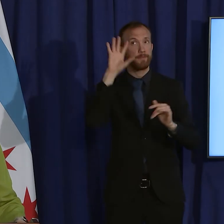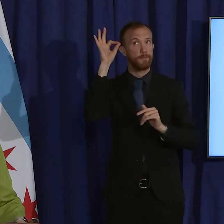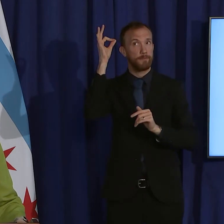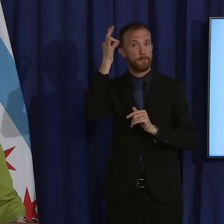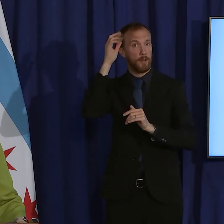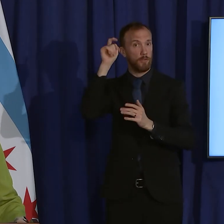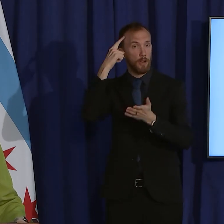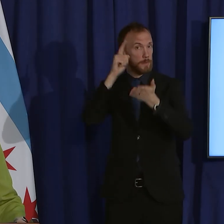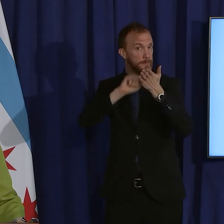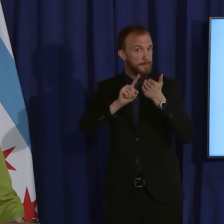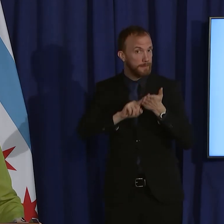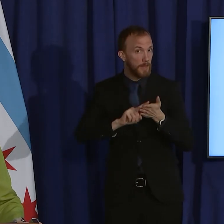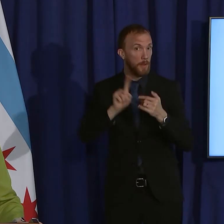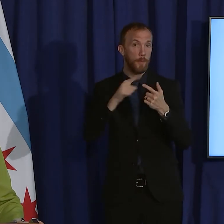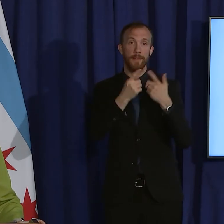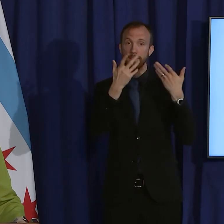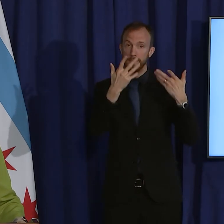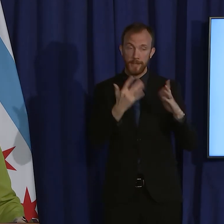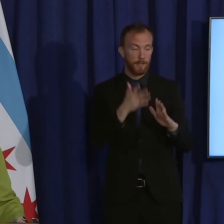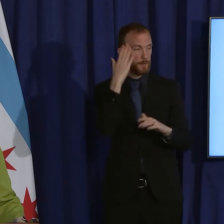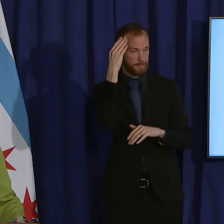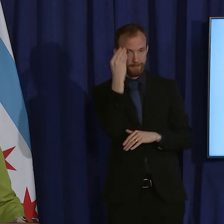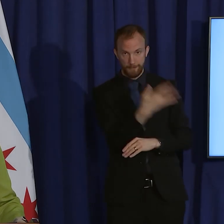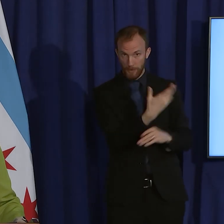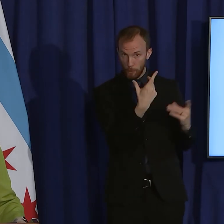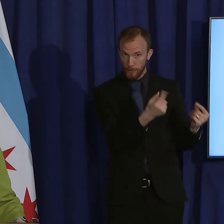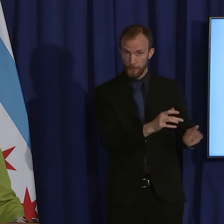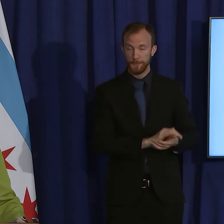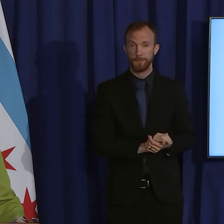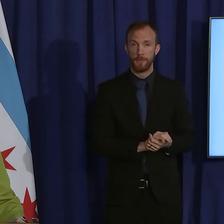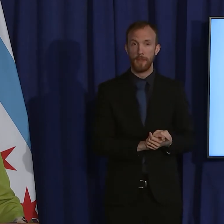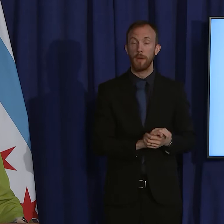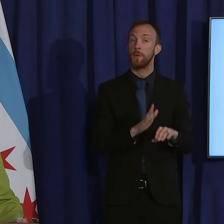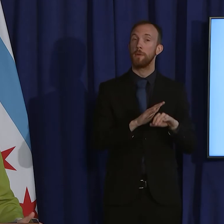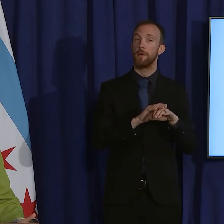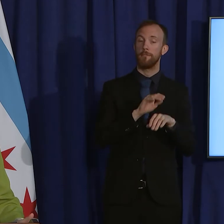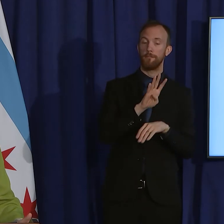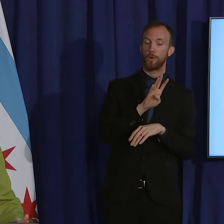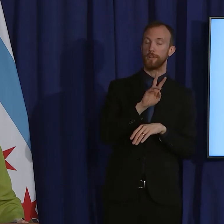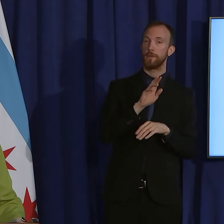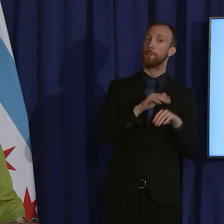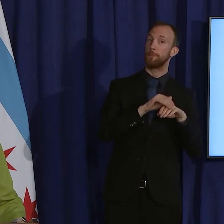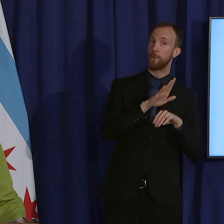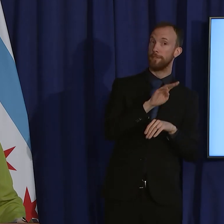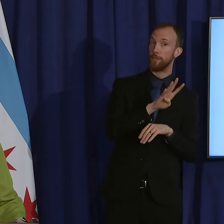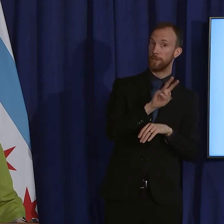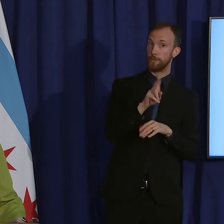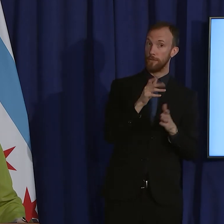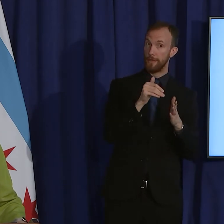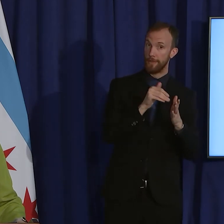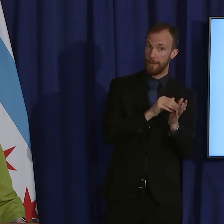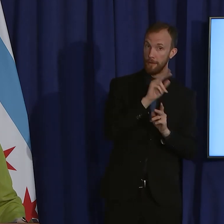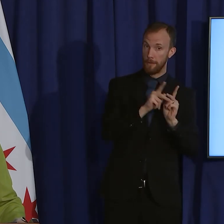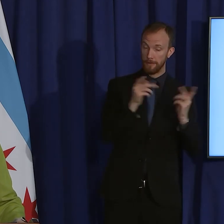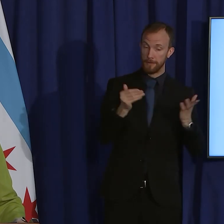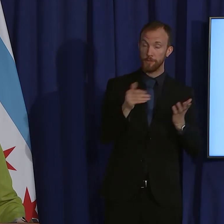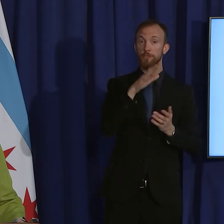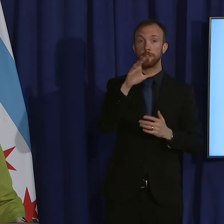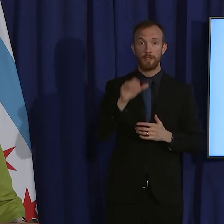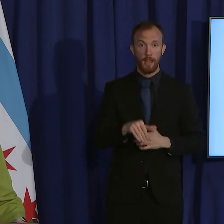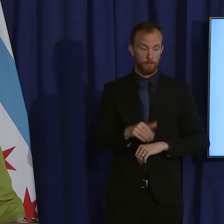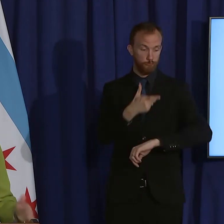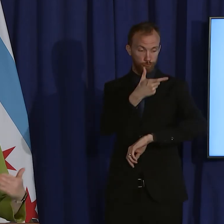underway. Over 42,000 city of Chicago residents have received a Johnson & Johnson vaccine.